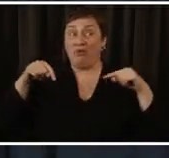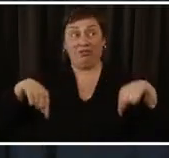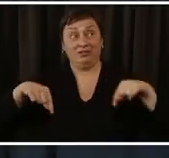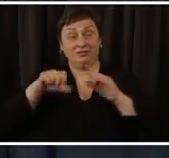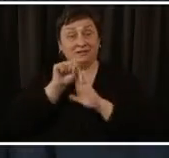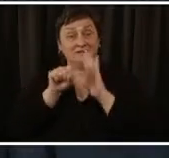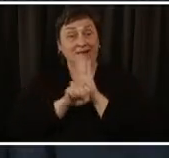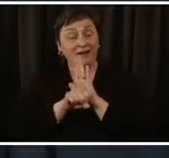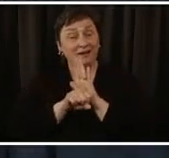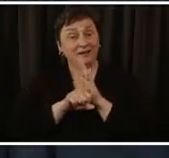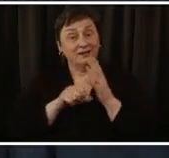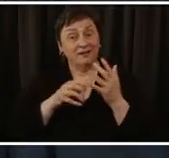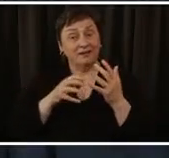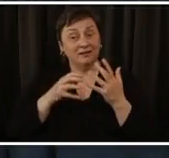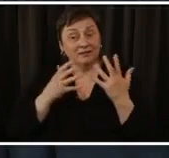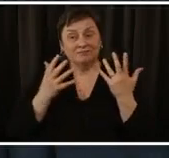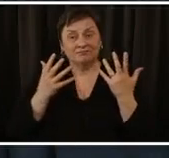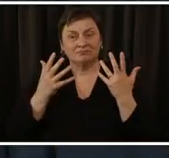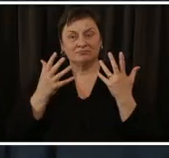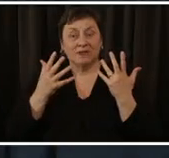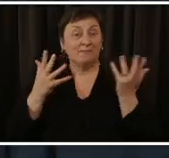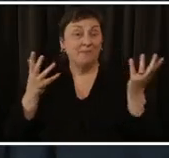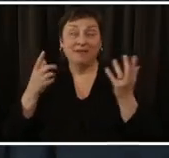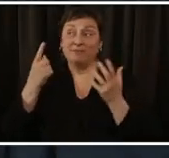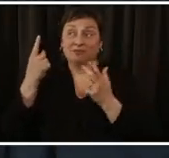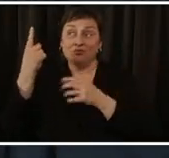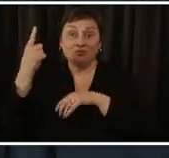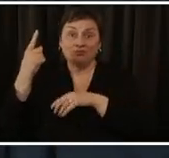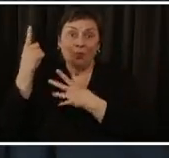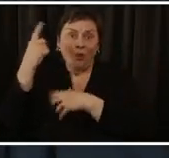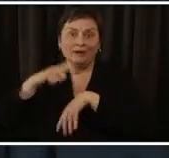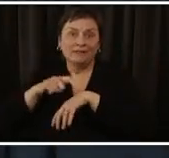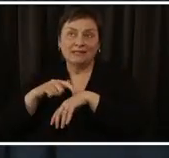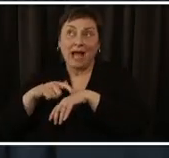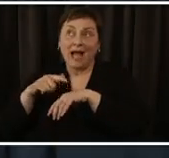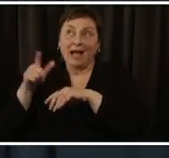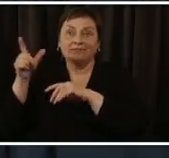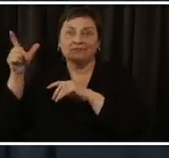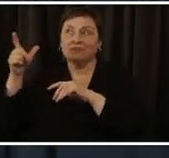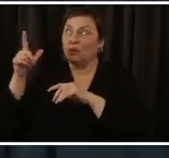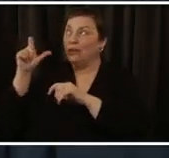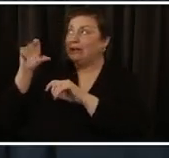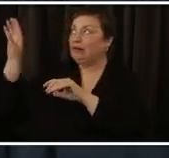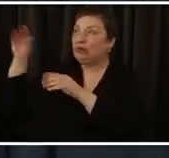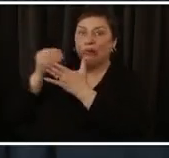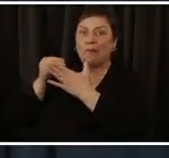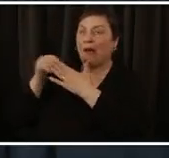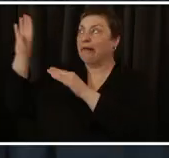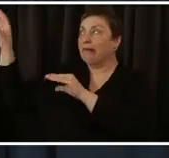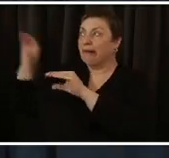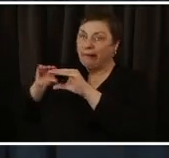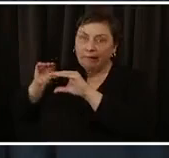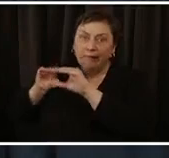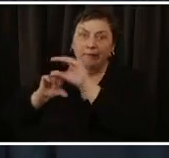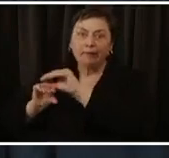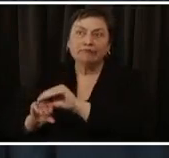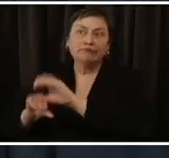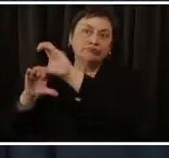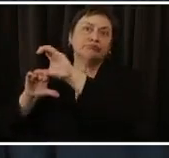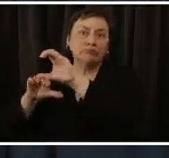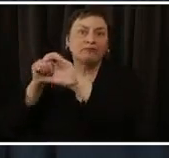the opportunity to deploy one-time funds around shoring up the unemployment trust fund, making sure that we're able to,